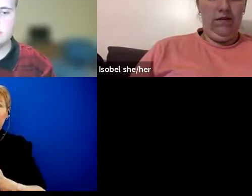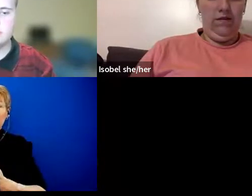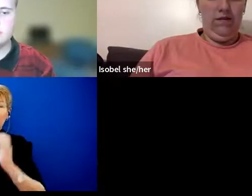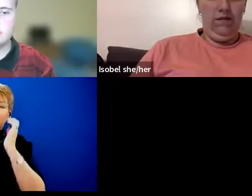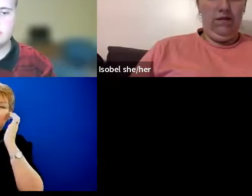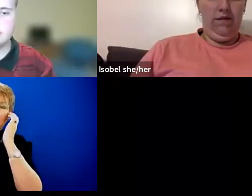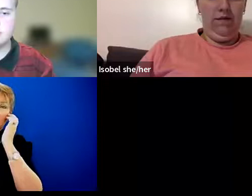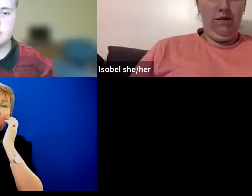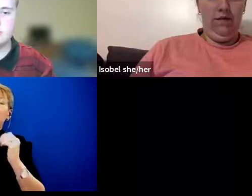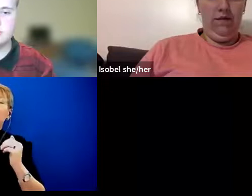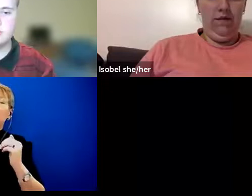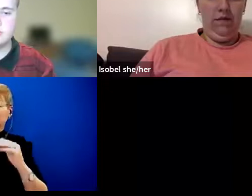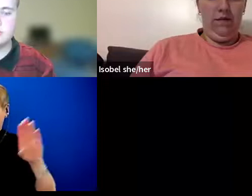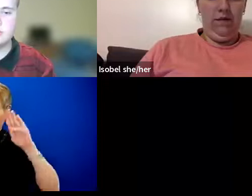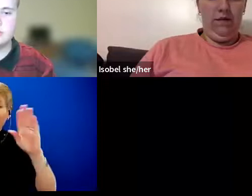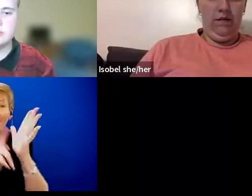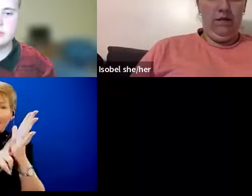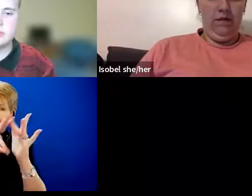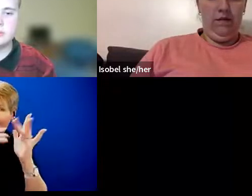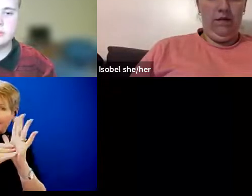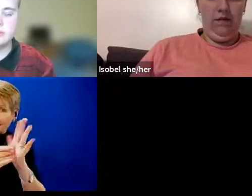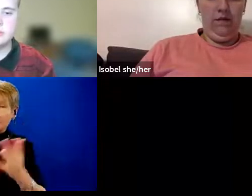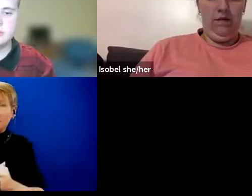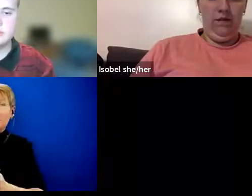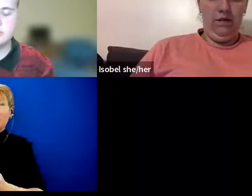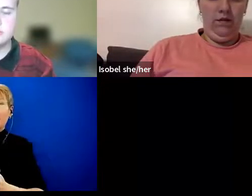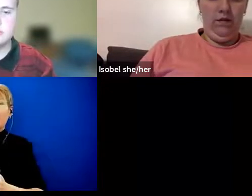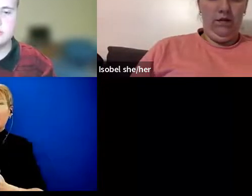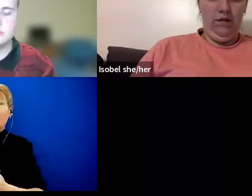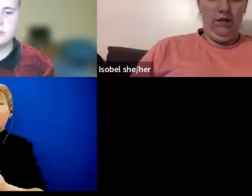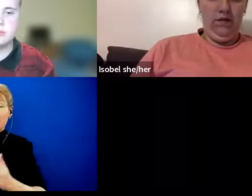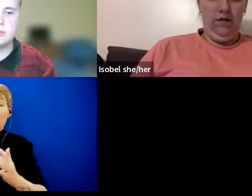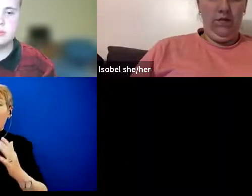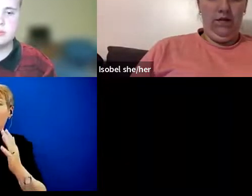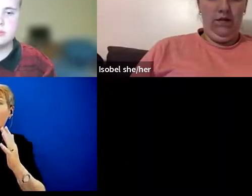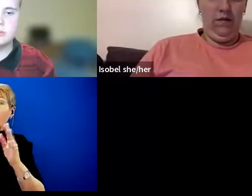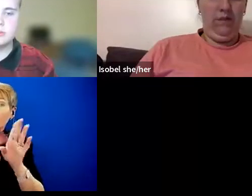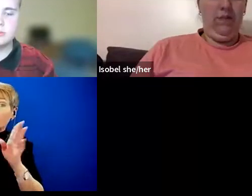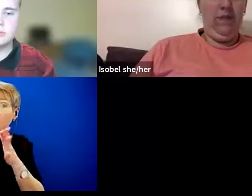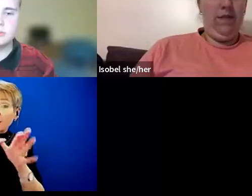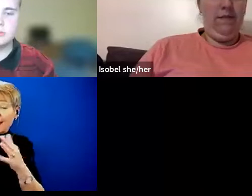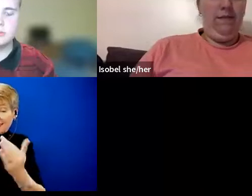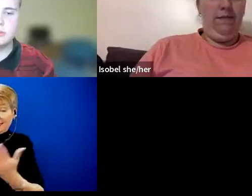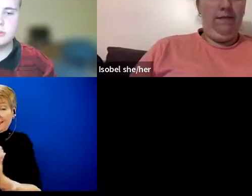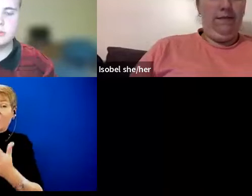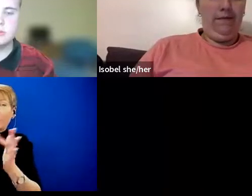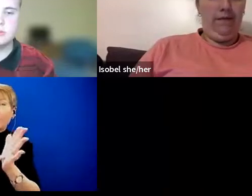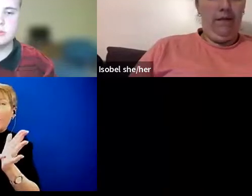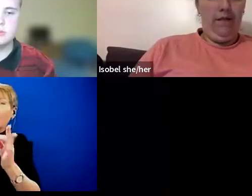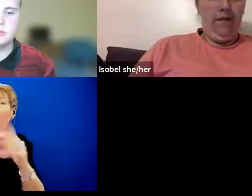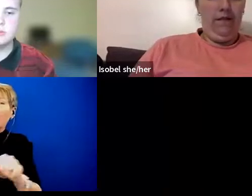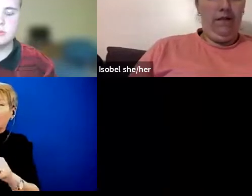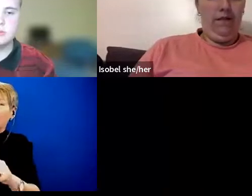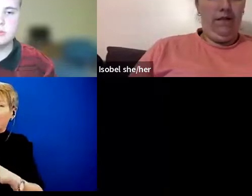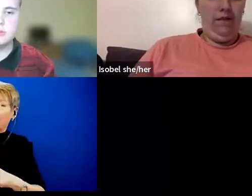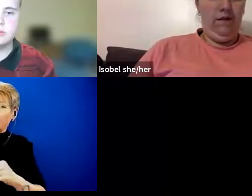Thanks, Miranda. Hi, everyone. I'm Liz, and I'm from CYDA, but I'm the Safety and Wellbeing Officer here tonight.